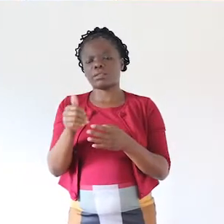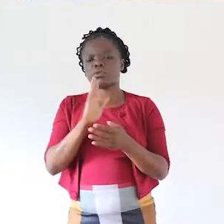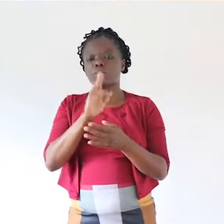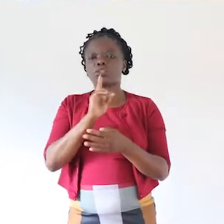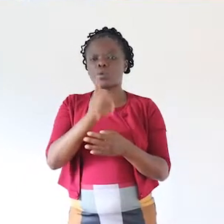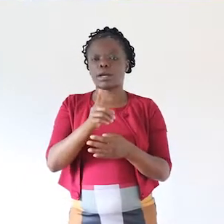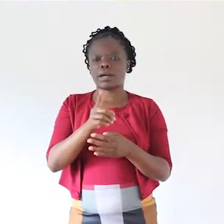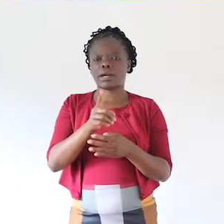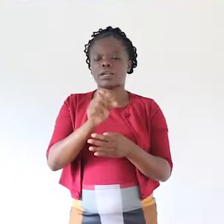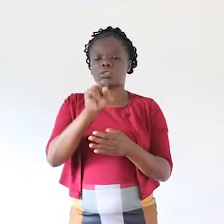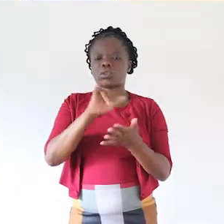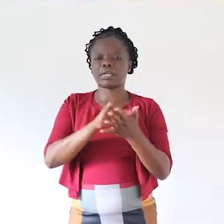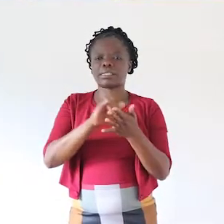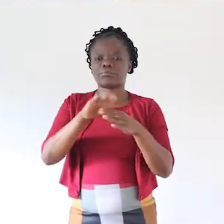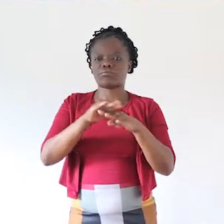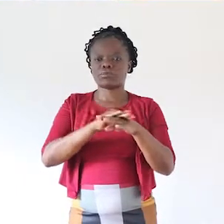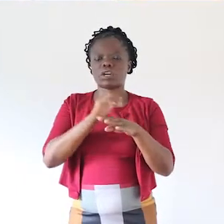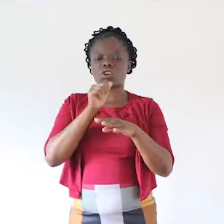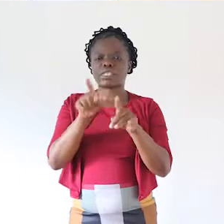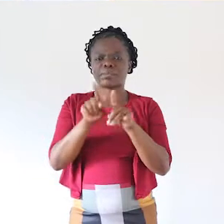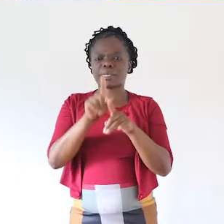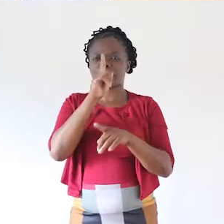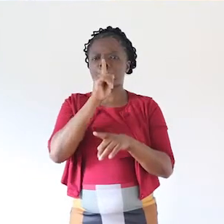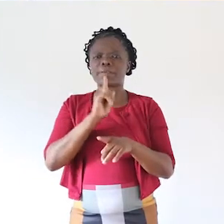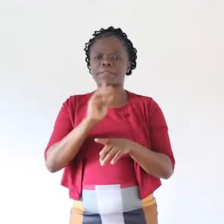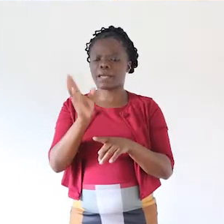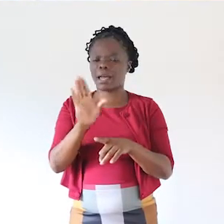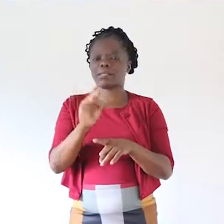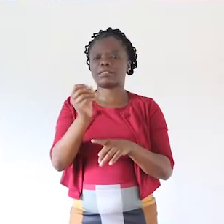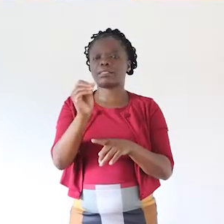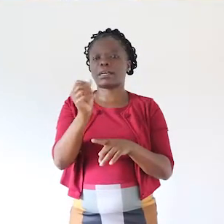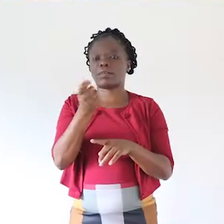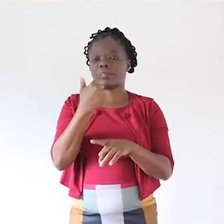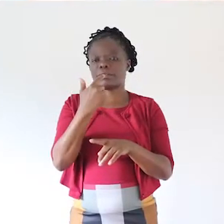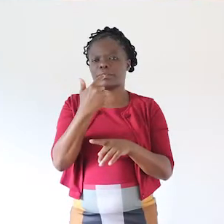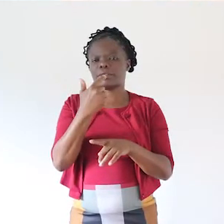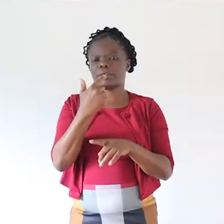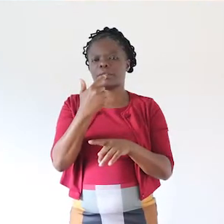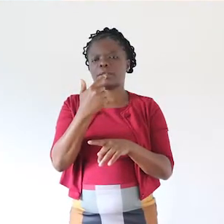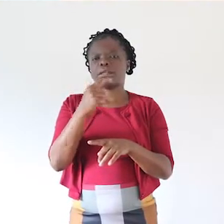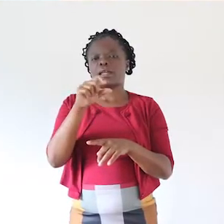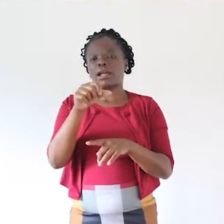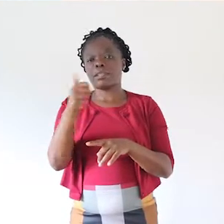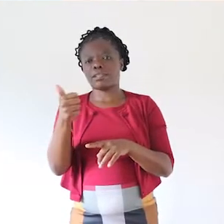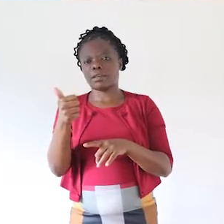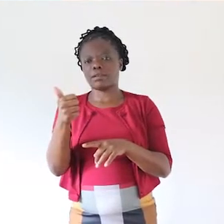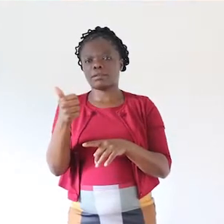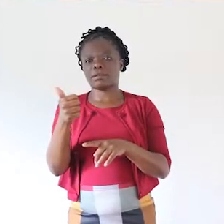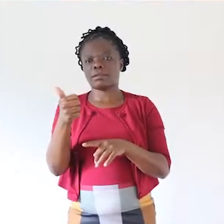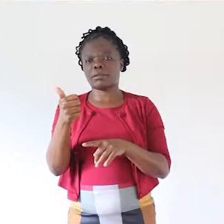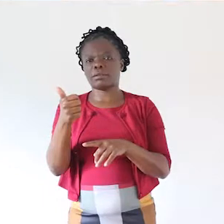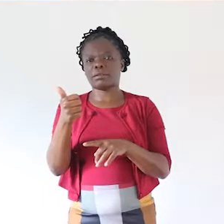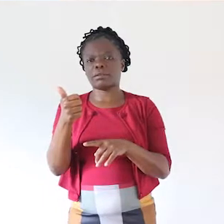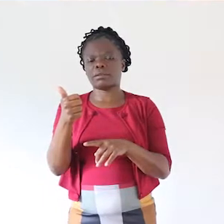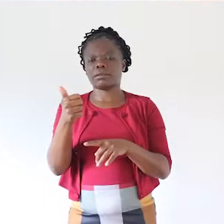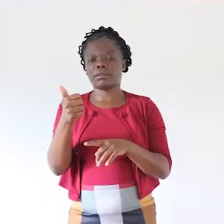be sure, so that it's not beans, it's groundnuts. Good. And then that